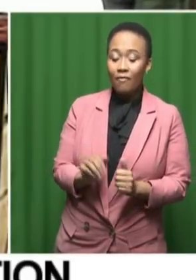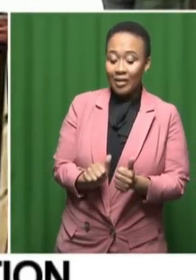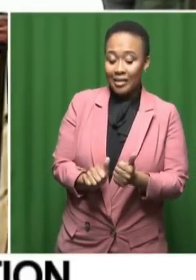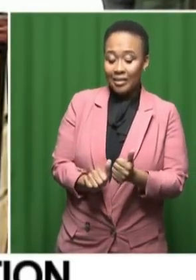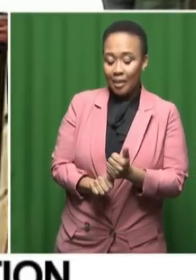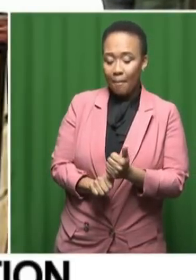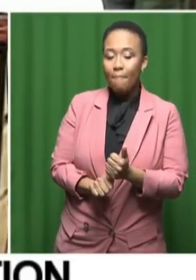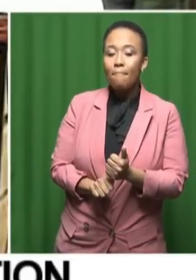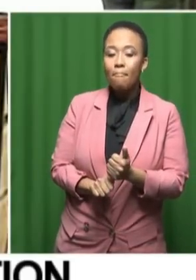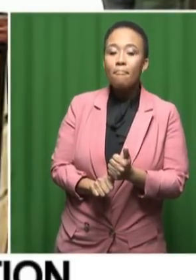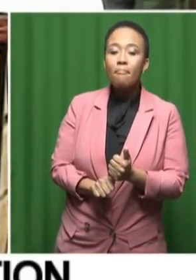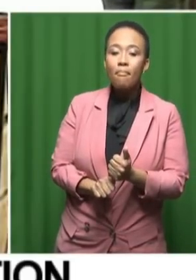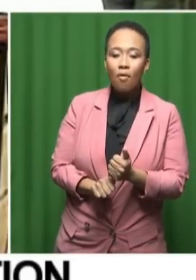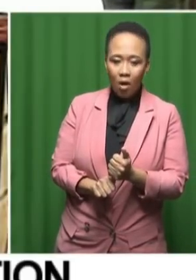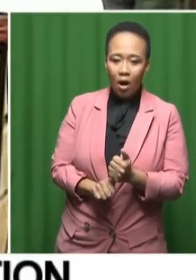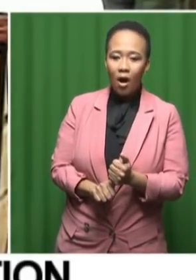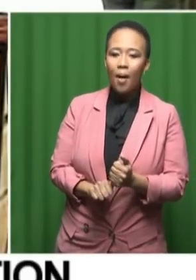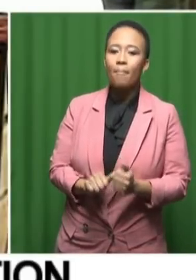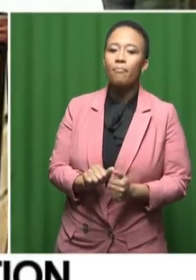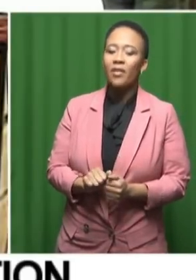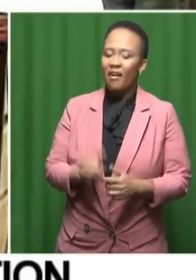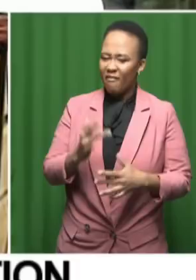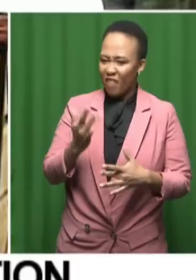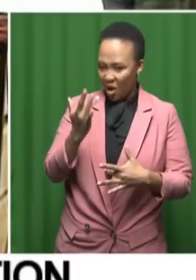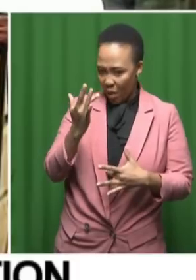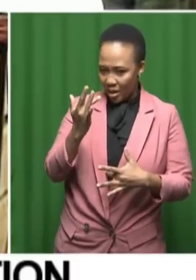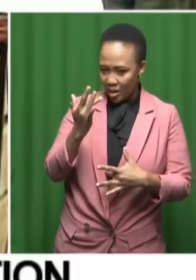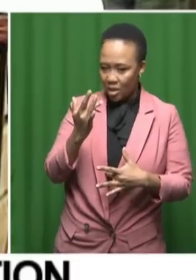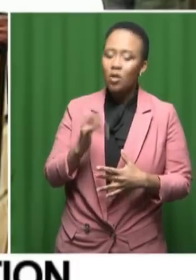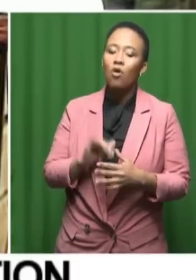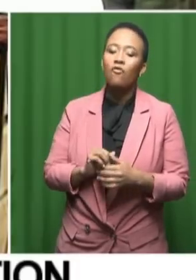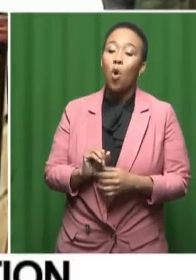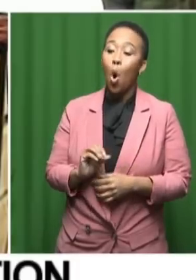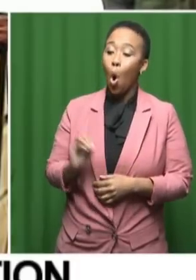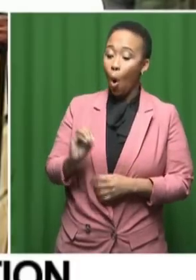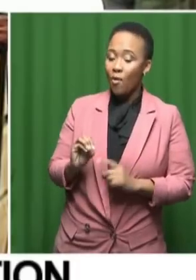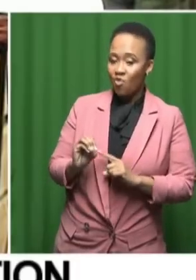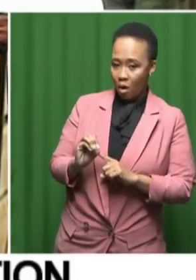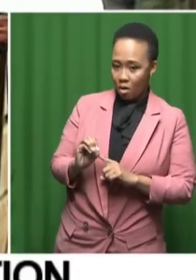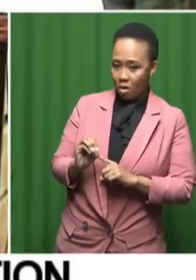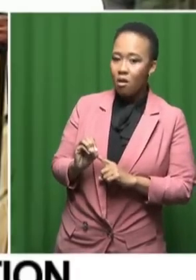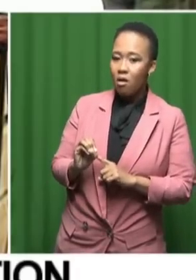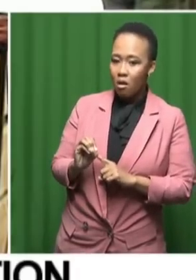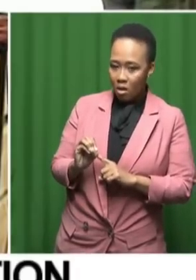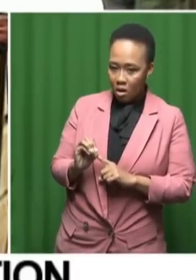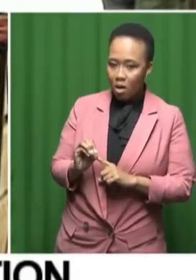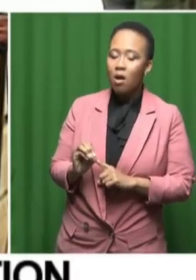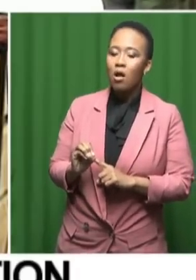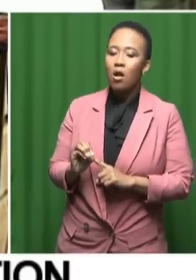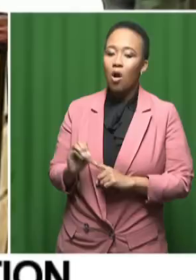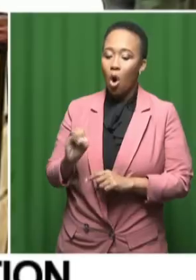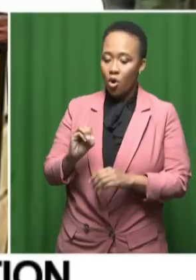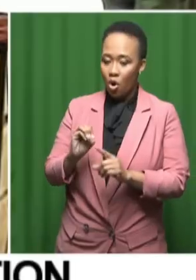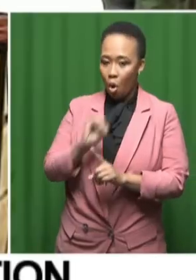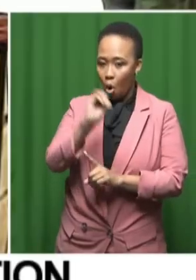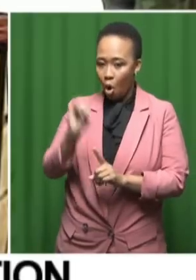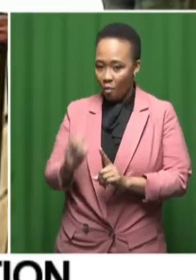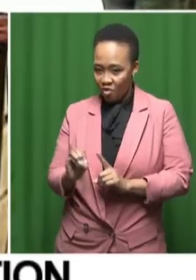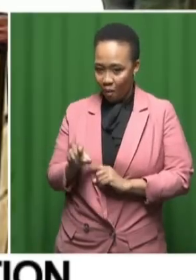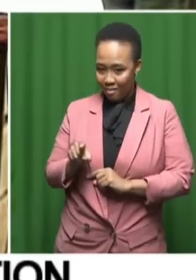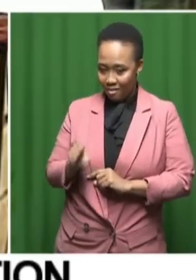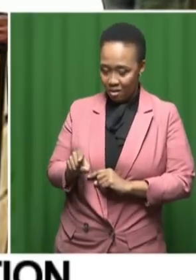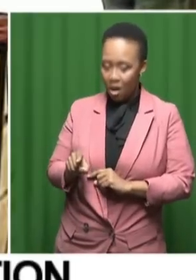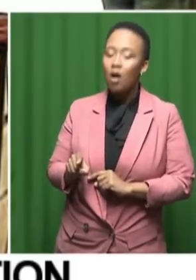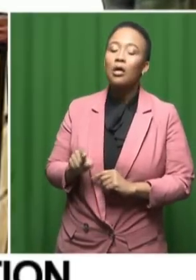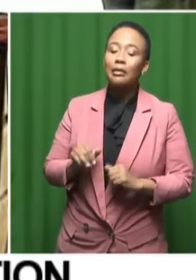a subvariant of the same family of Omicron that caused us probably our 4th wave, which was quite